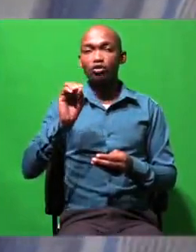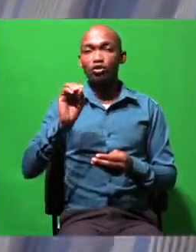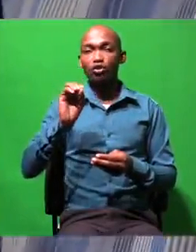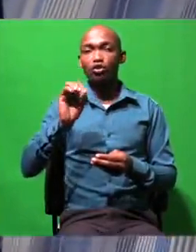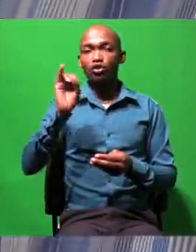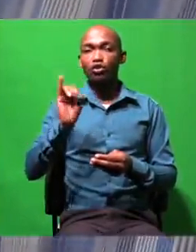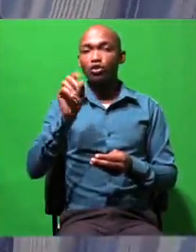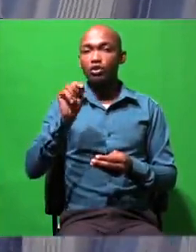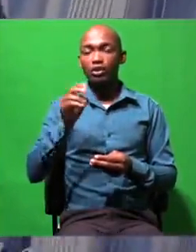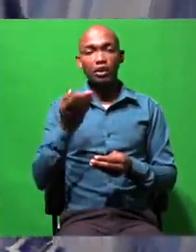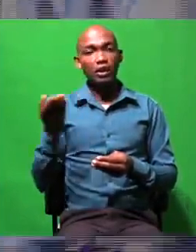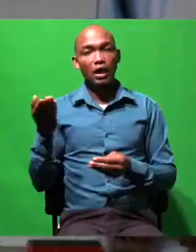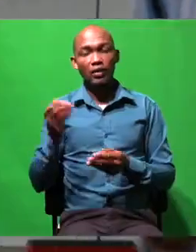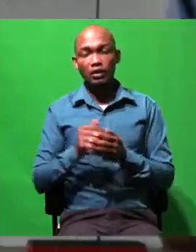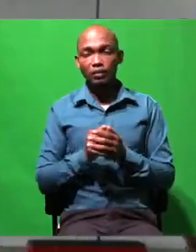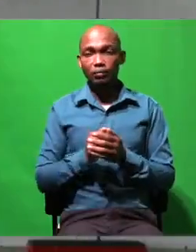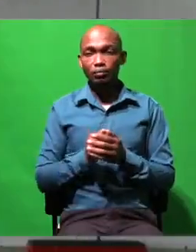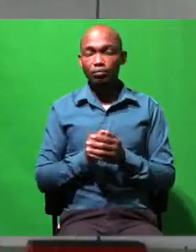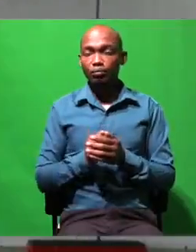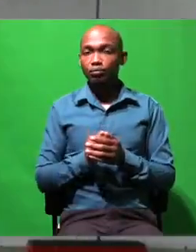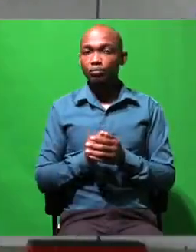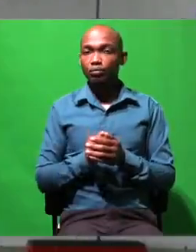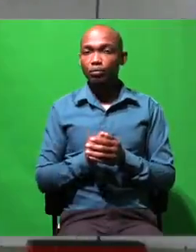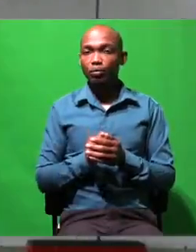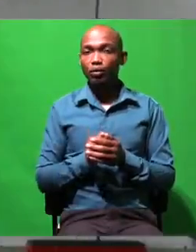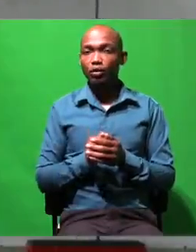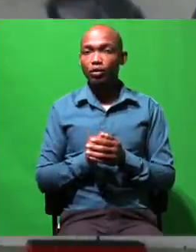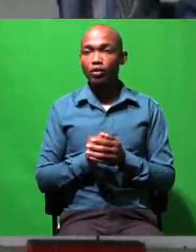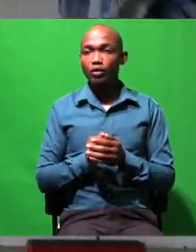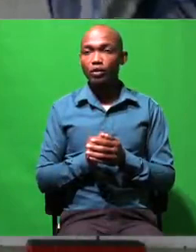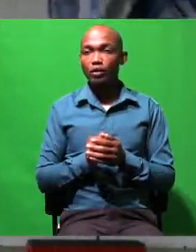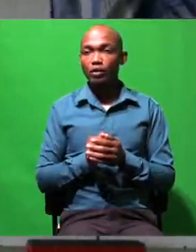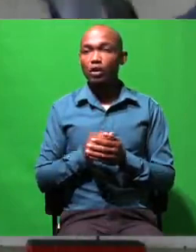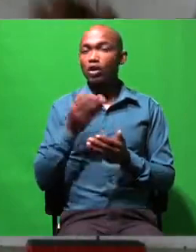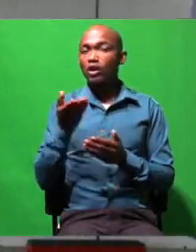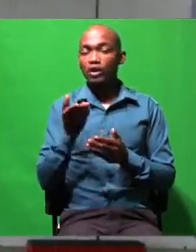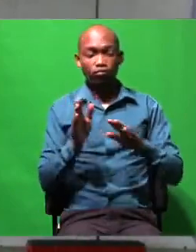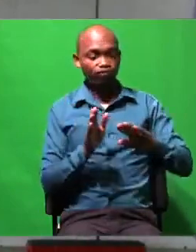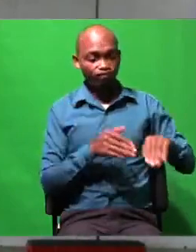now, let's come to our core